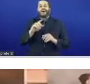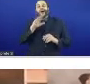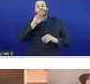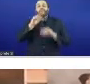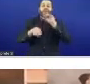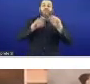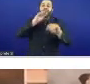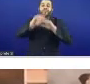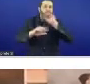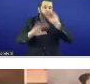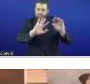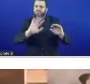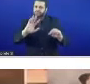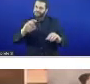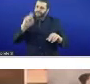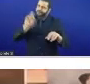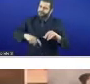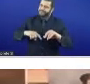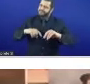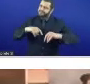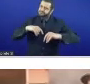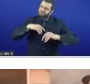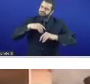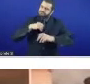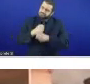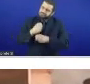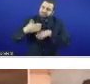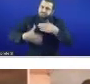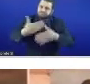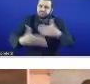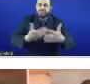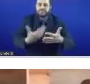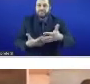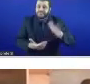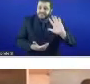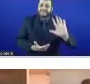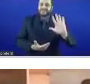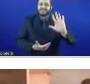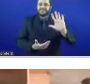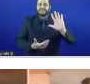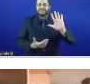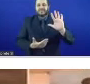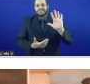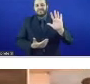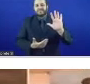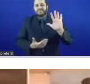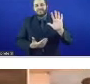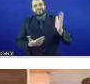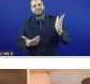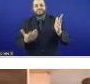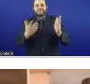how are we progressing to all the commitment we have assumed? So we believe with